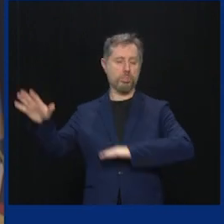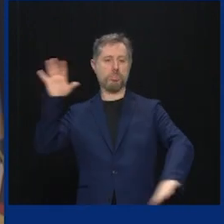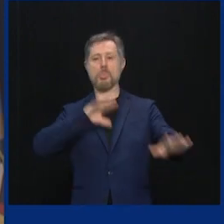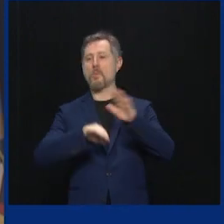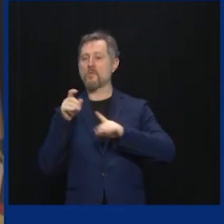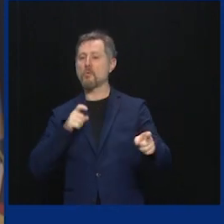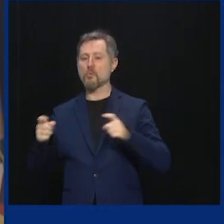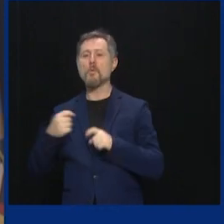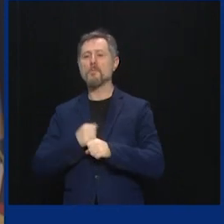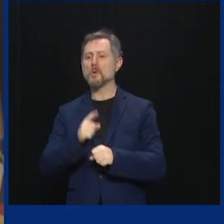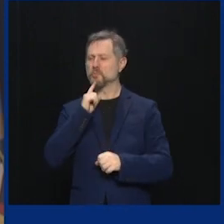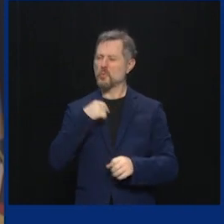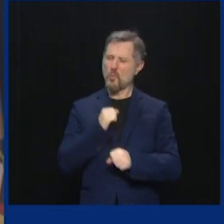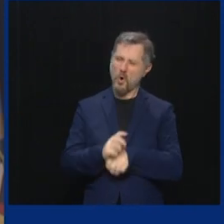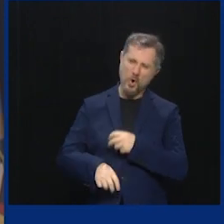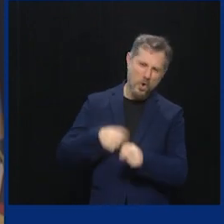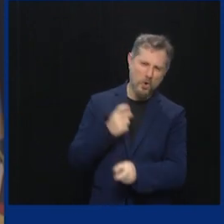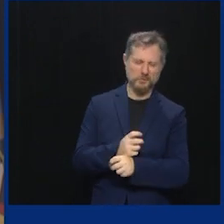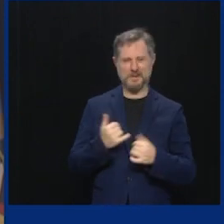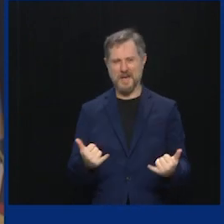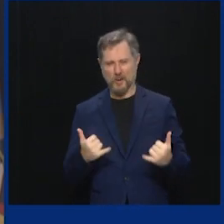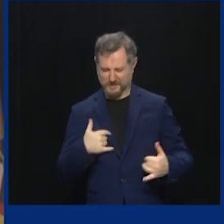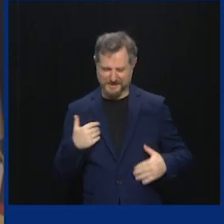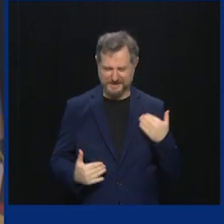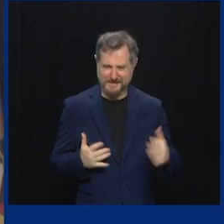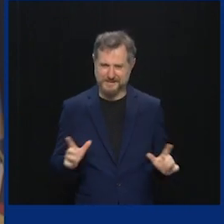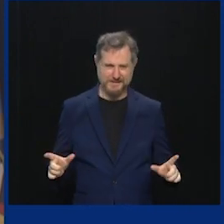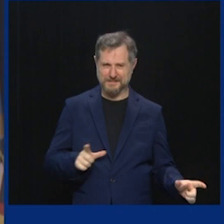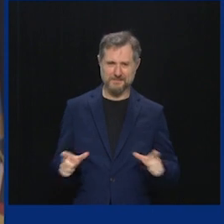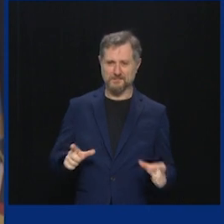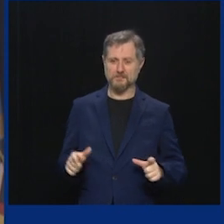certainly coming to our shores if it's not here already.